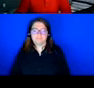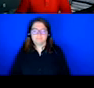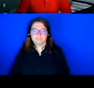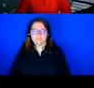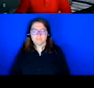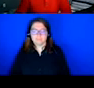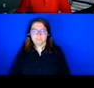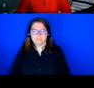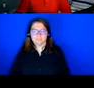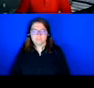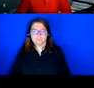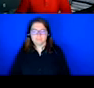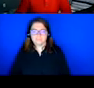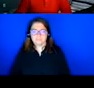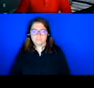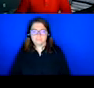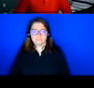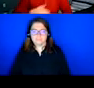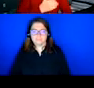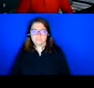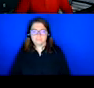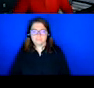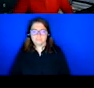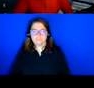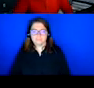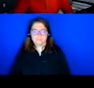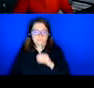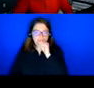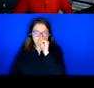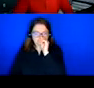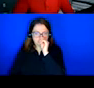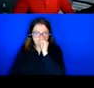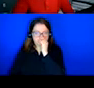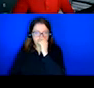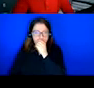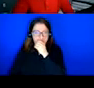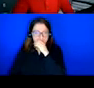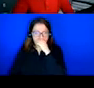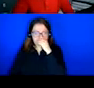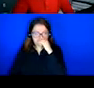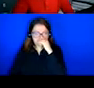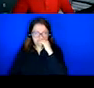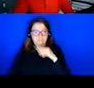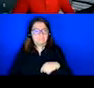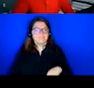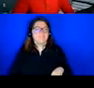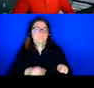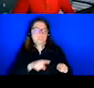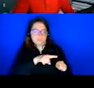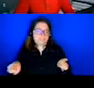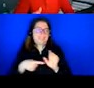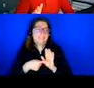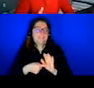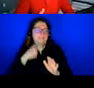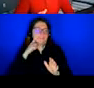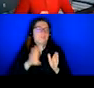action steps and kind of go from there as well. So this is an example of one of the professional development plan areas. And usually people